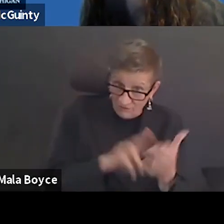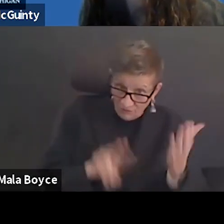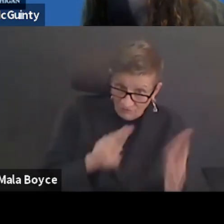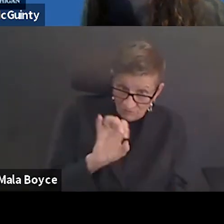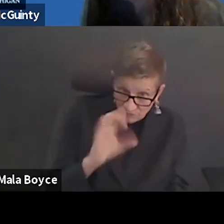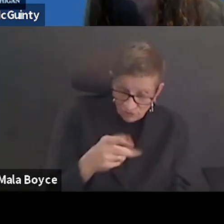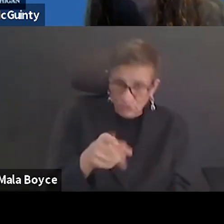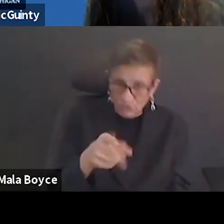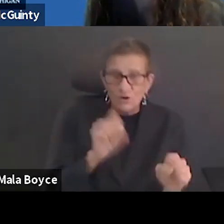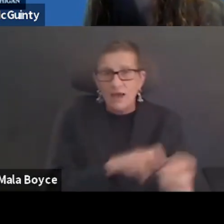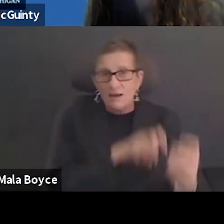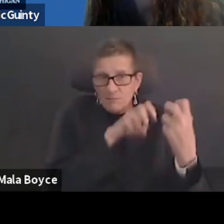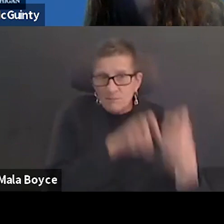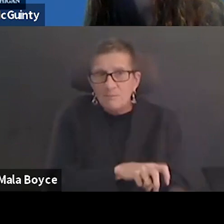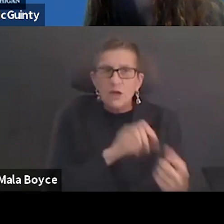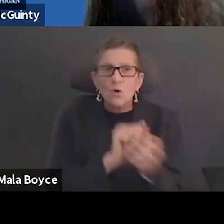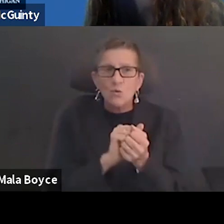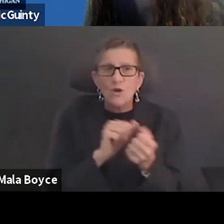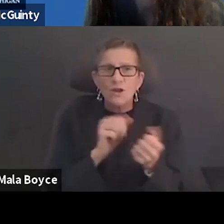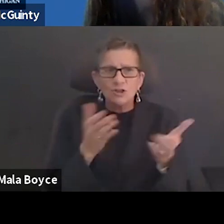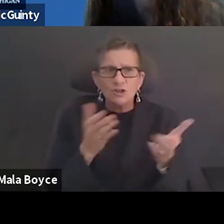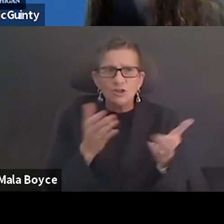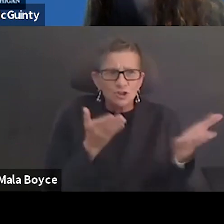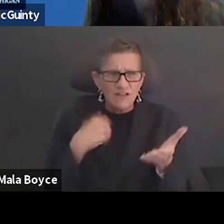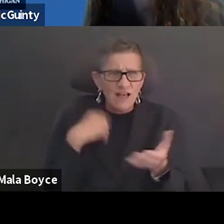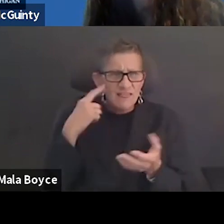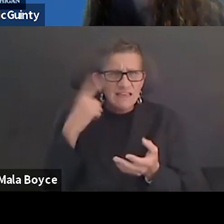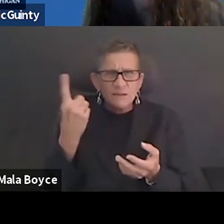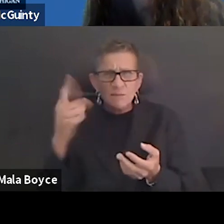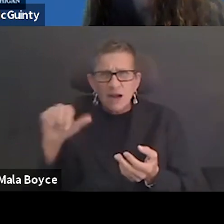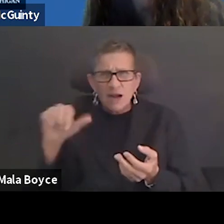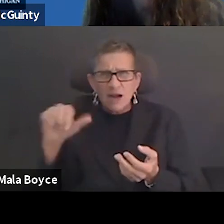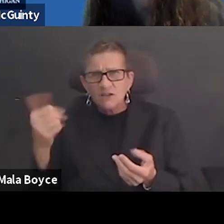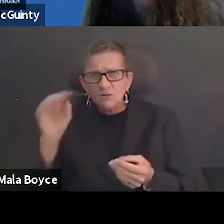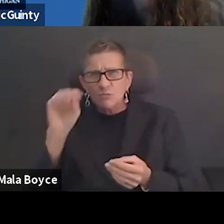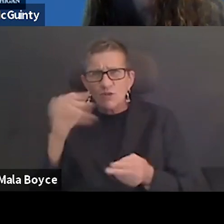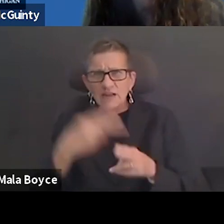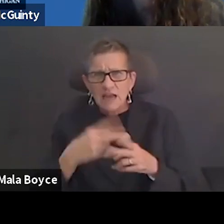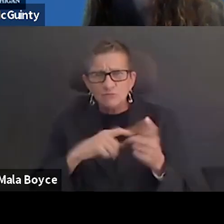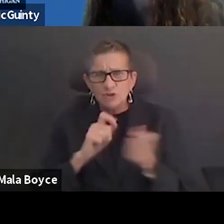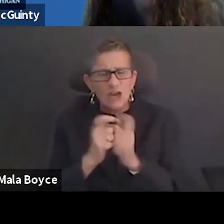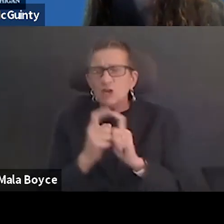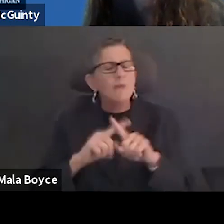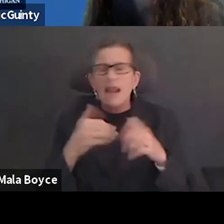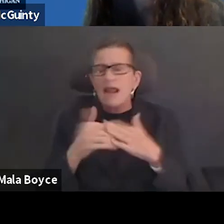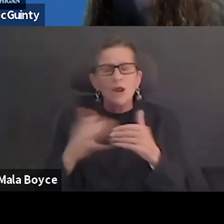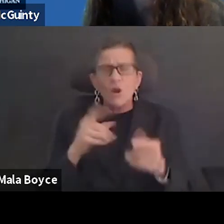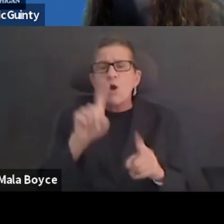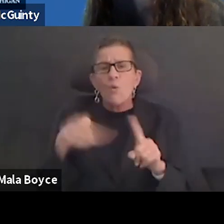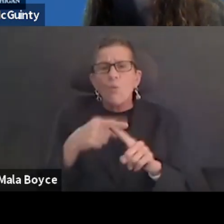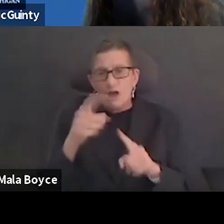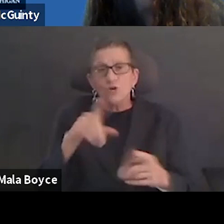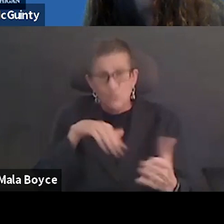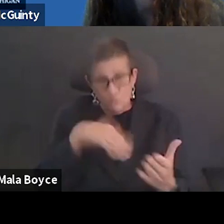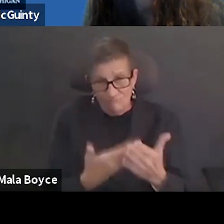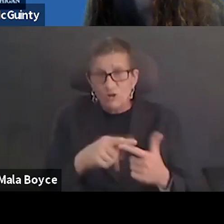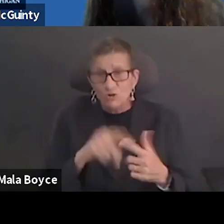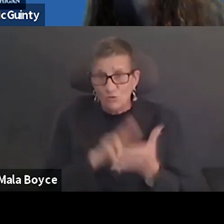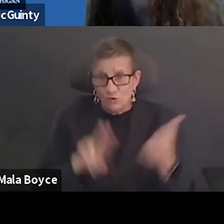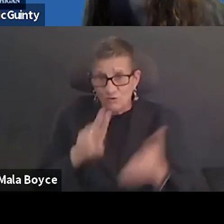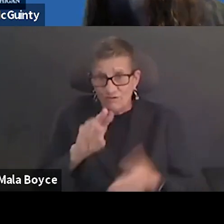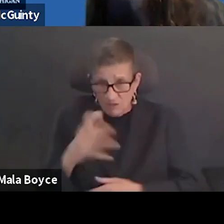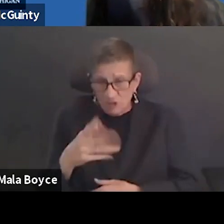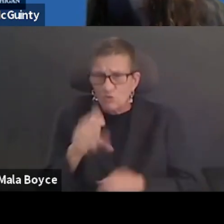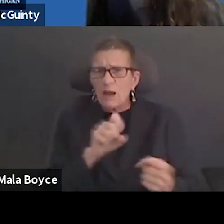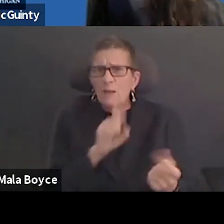the services. Sorry, I think someone also posted the office name change, but when you get to U of M, you can meet with the